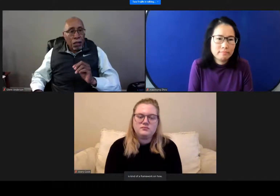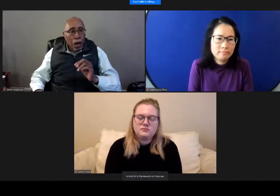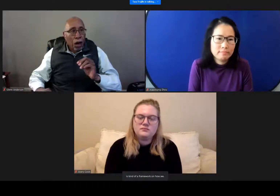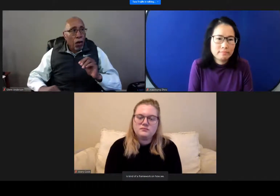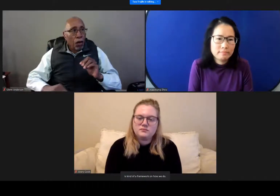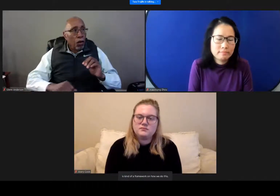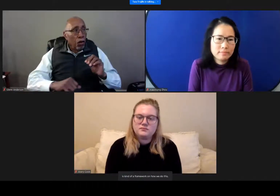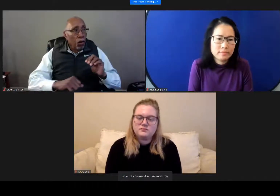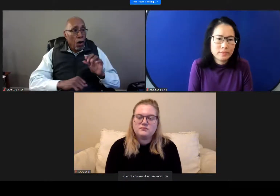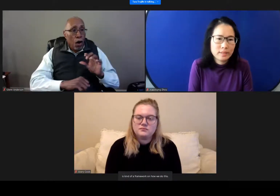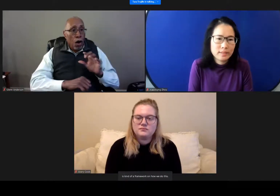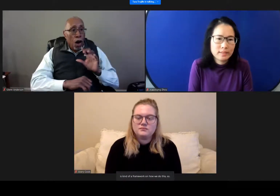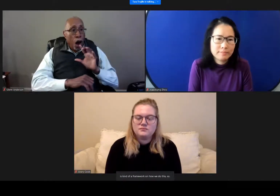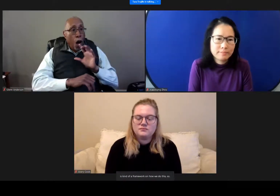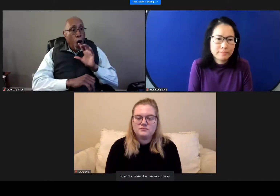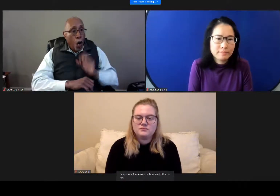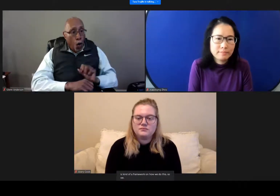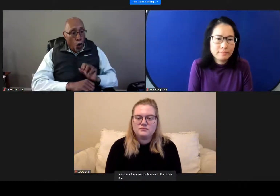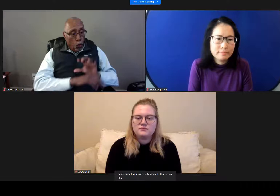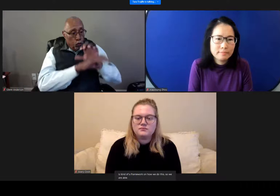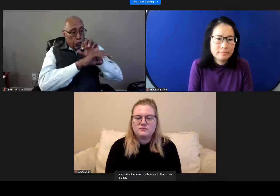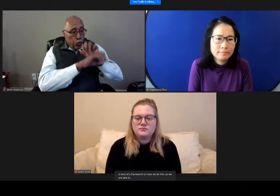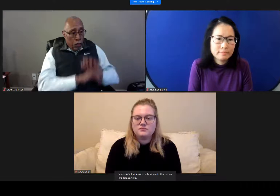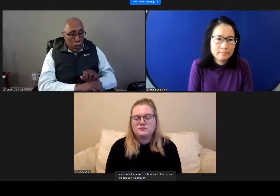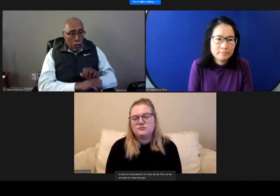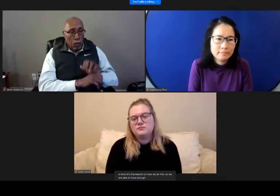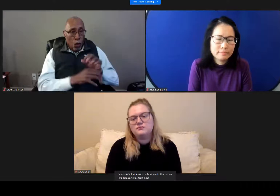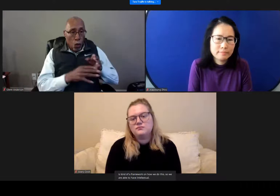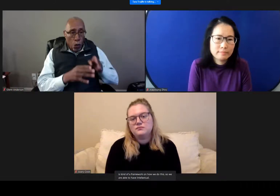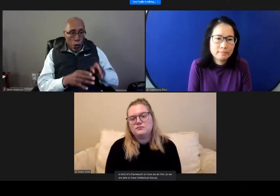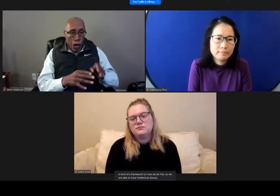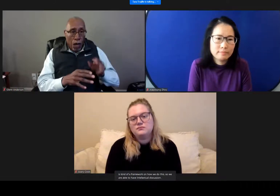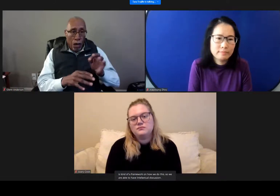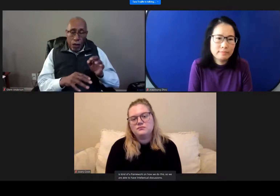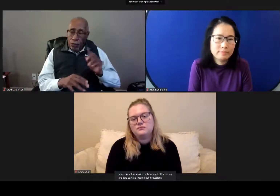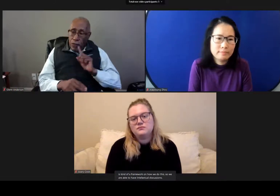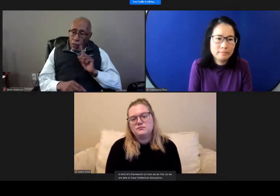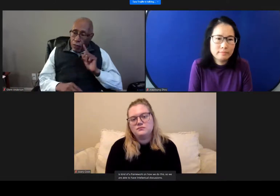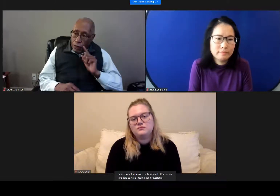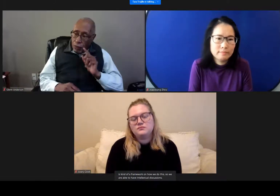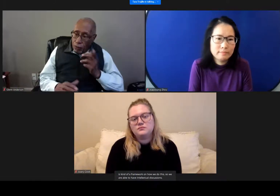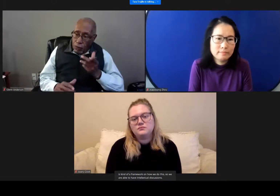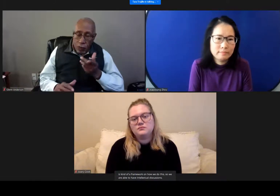we do this. So we are able to have intellectual discussions